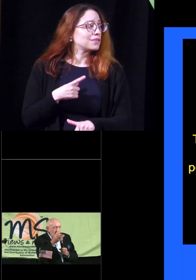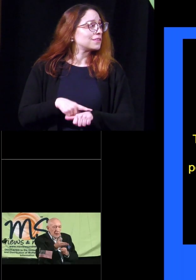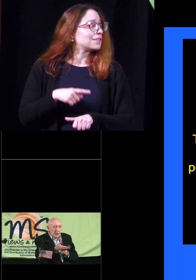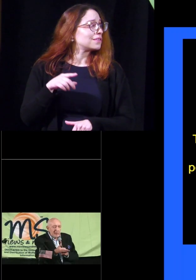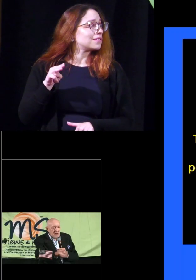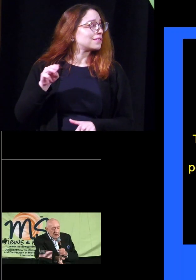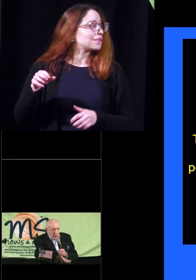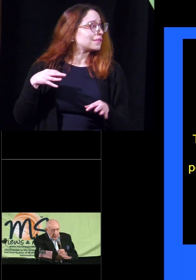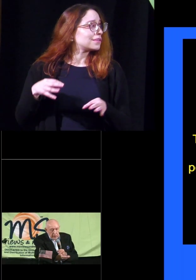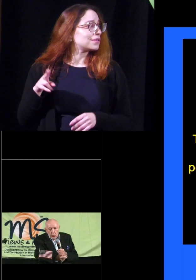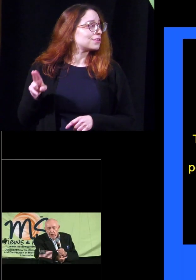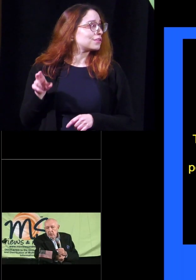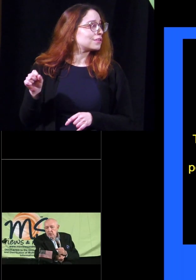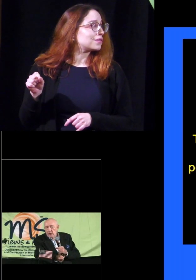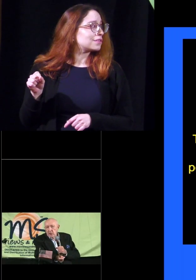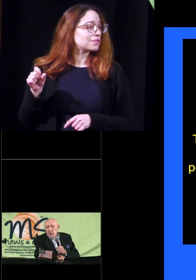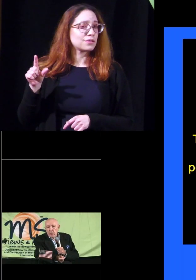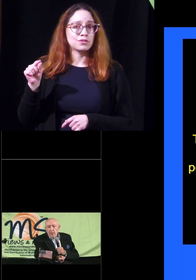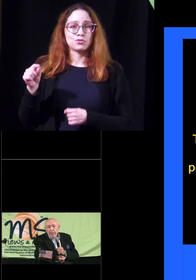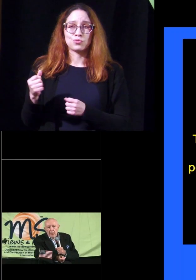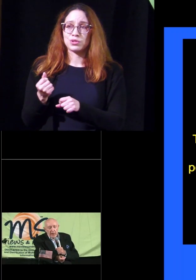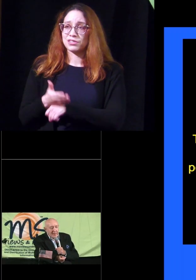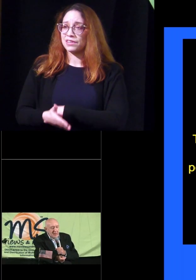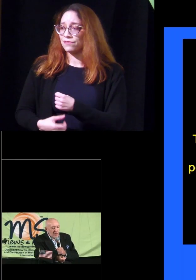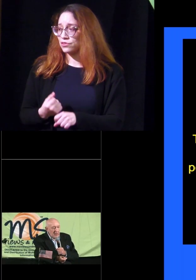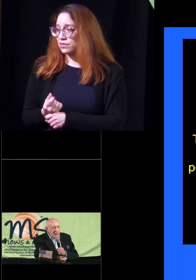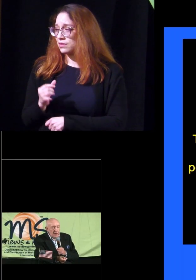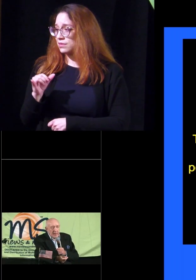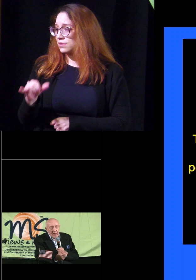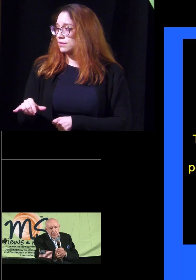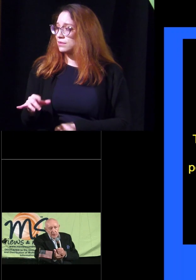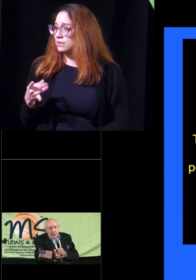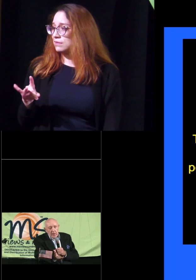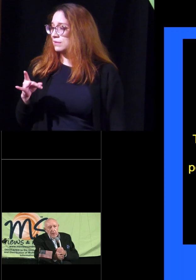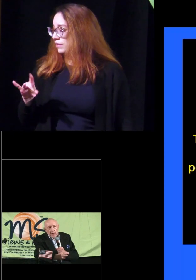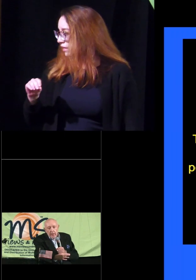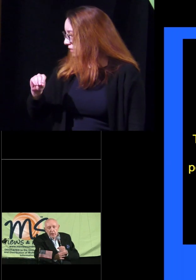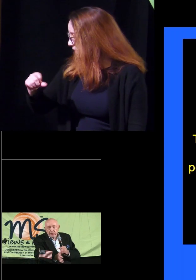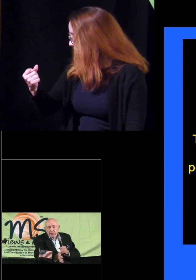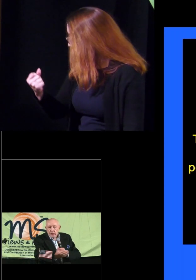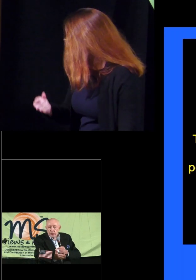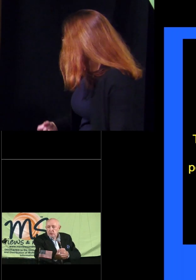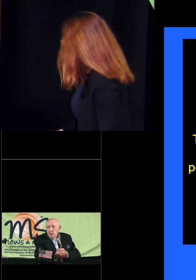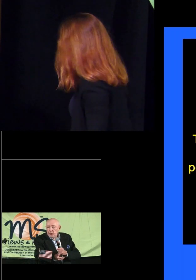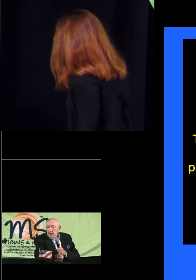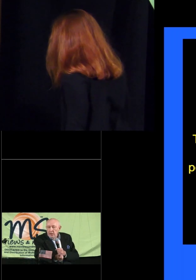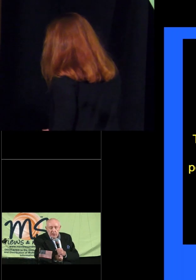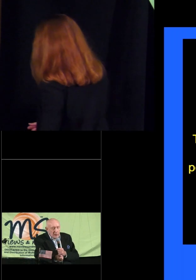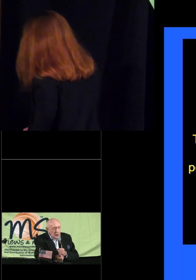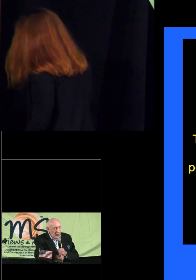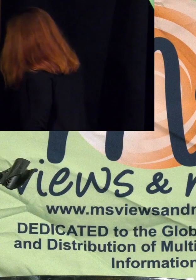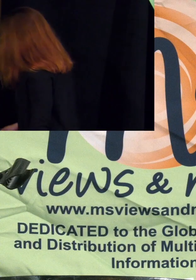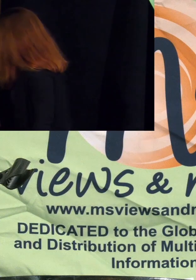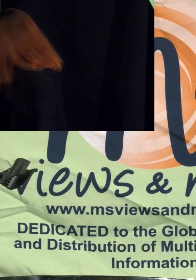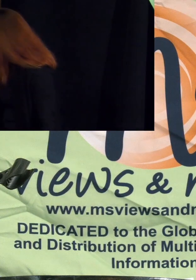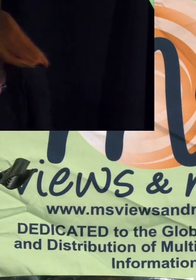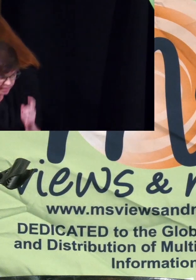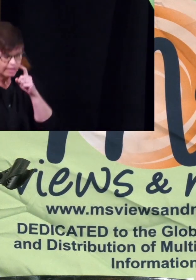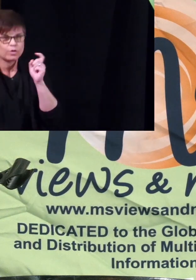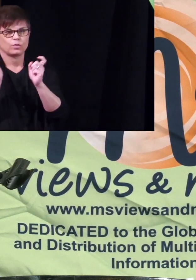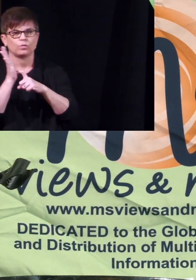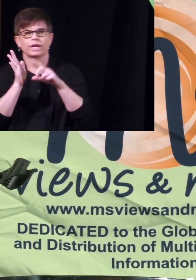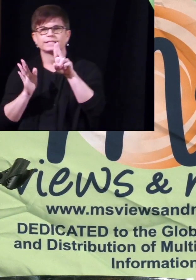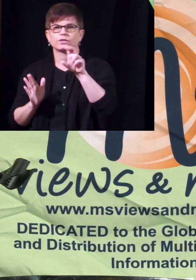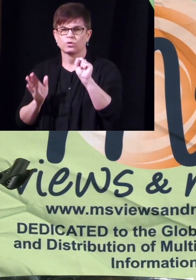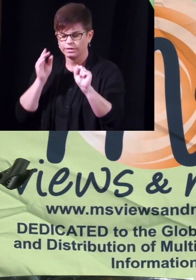was described in the United States was about 20 years after that. In the late 1880s, MS patients were recognized in the US.